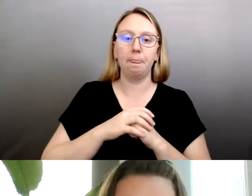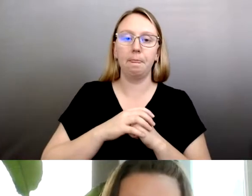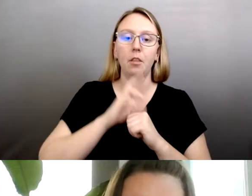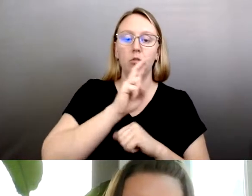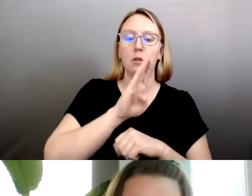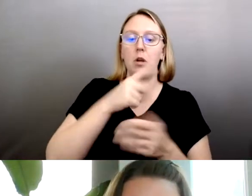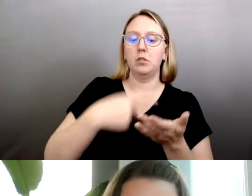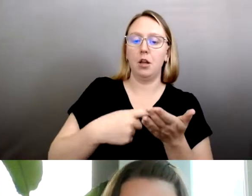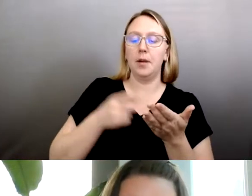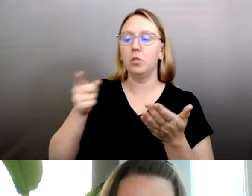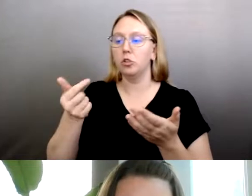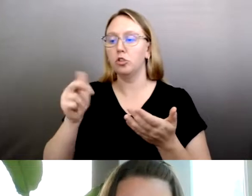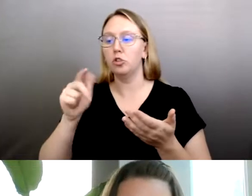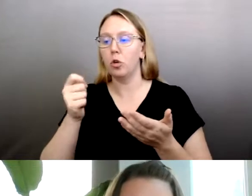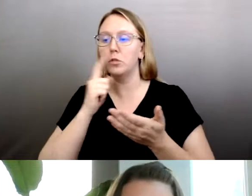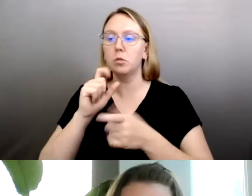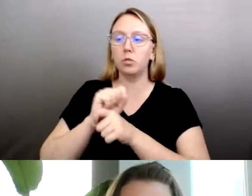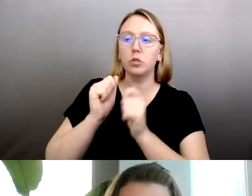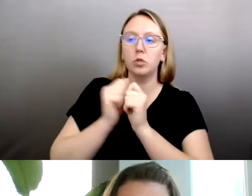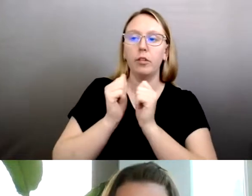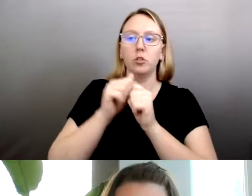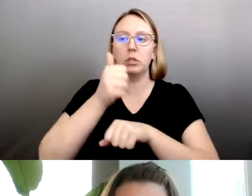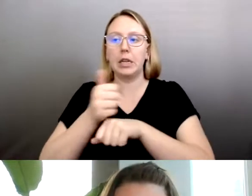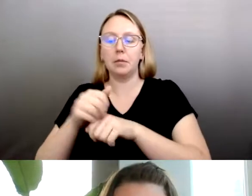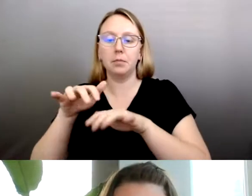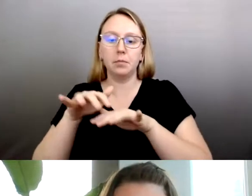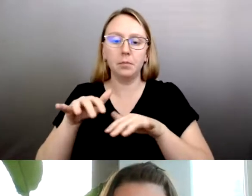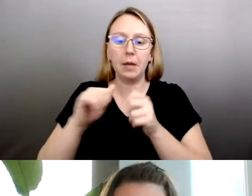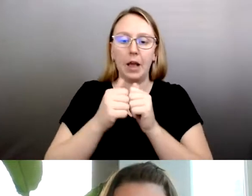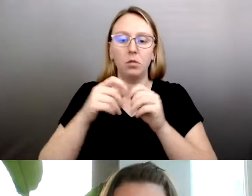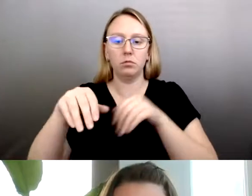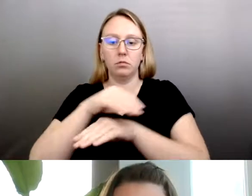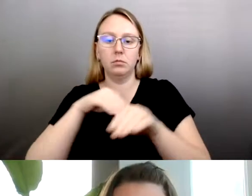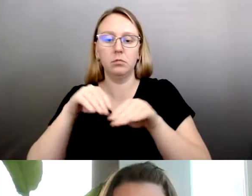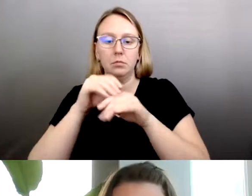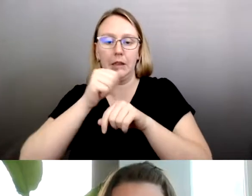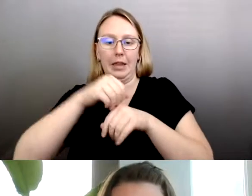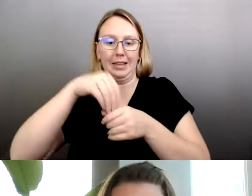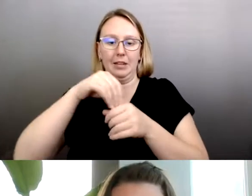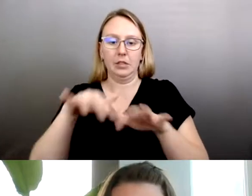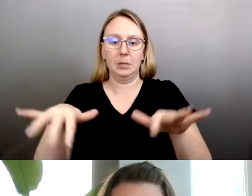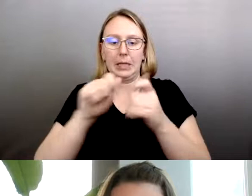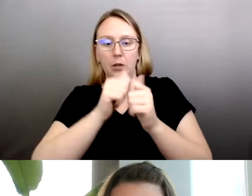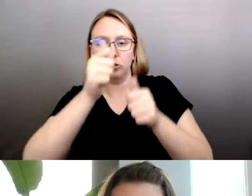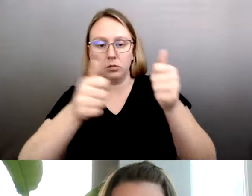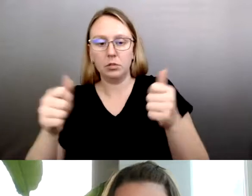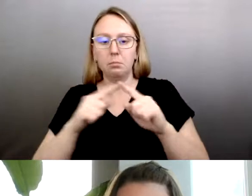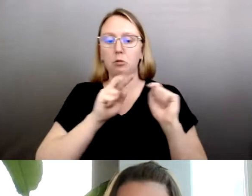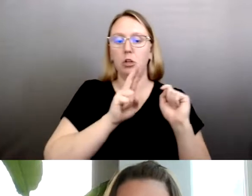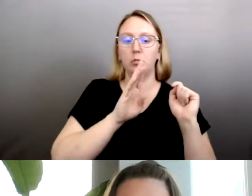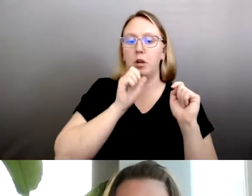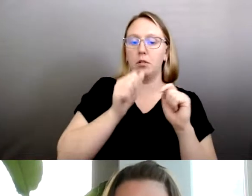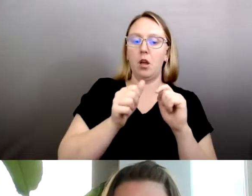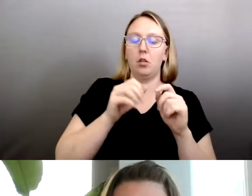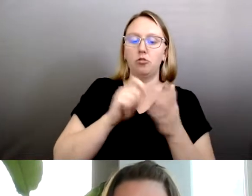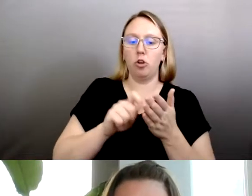work with him to kind of arrange objects within spaces, but Roger never really wrote about kind of the other way around. And of